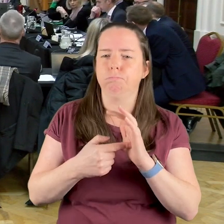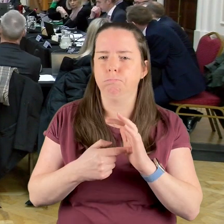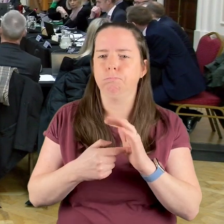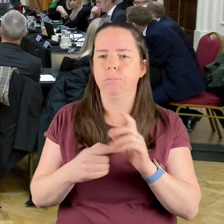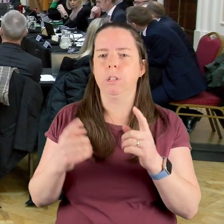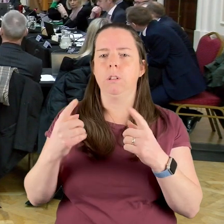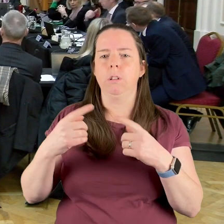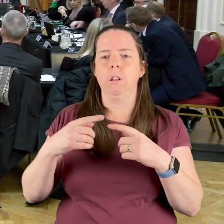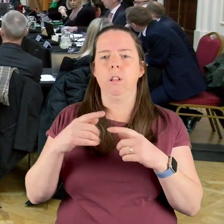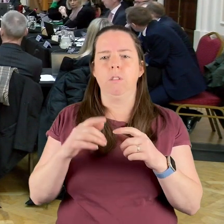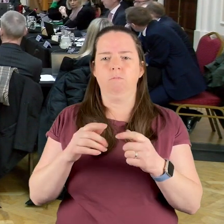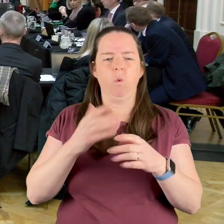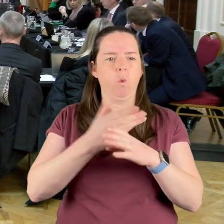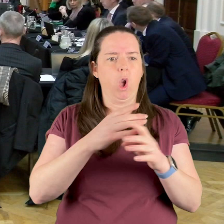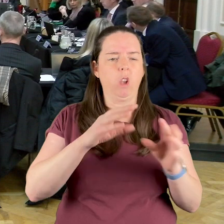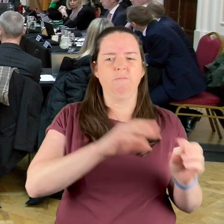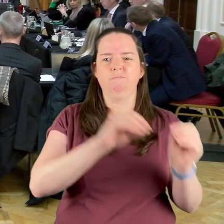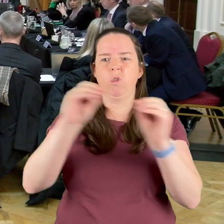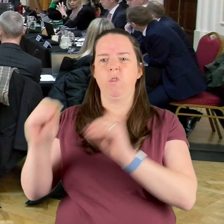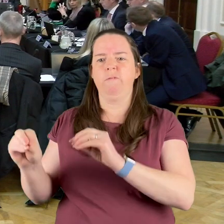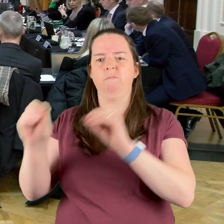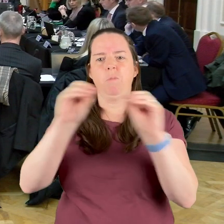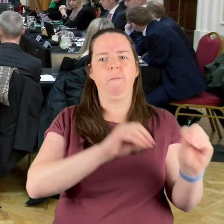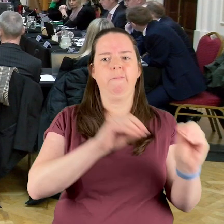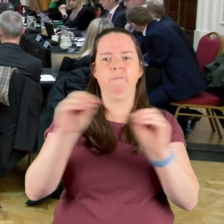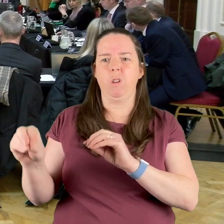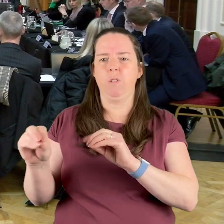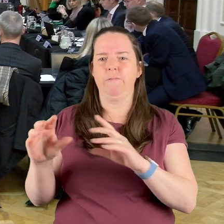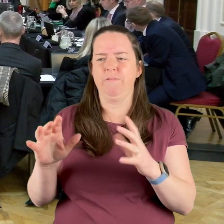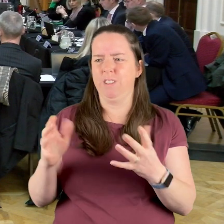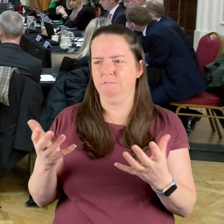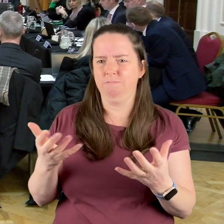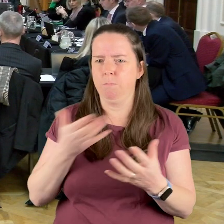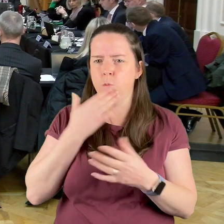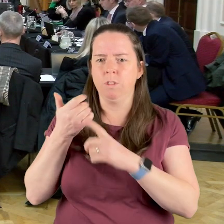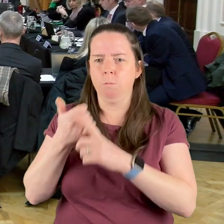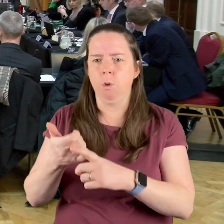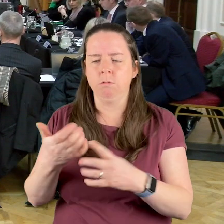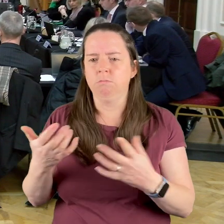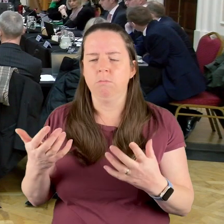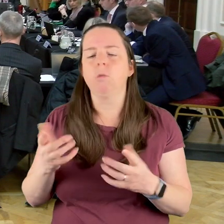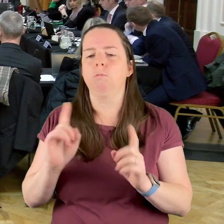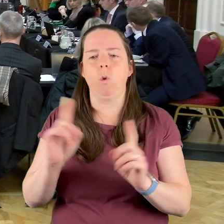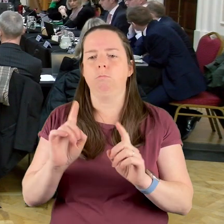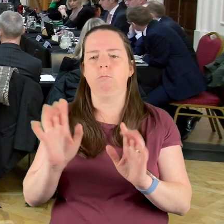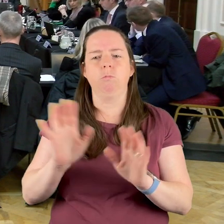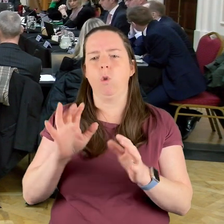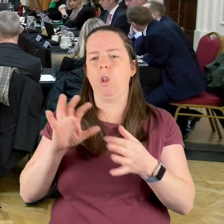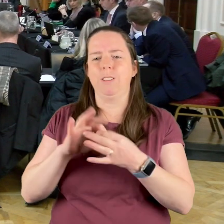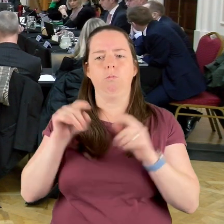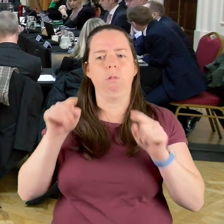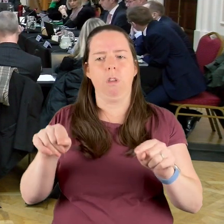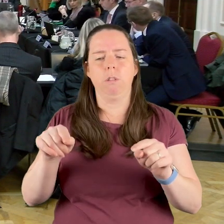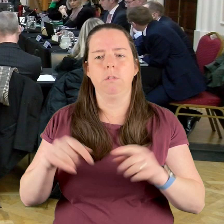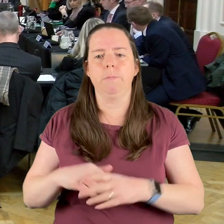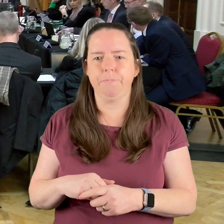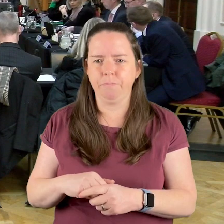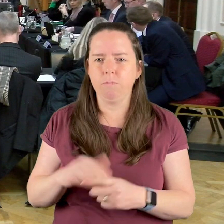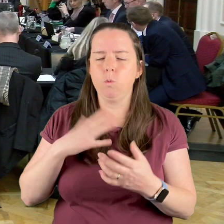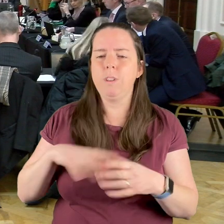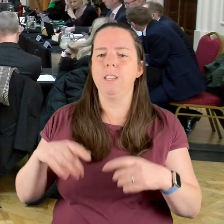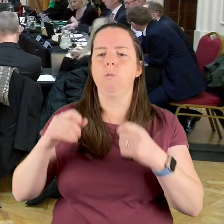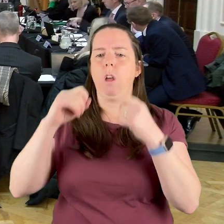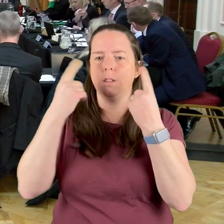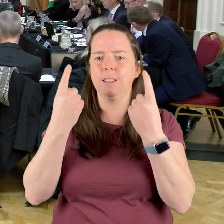patients. And it is really important that this is not about shifting work from one place to another where there is not the support